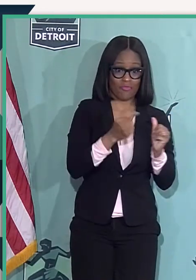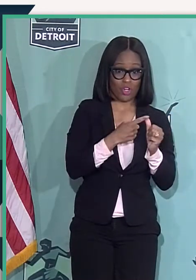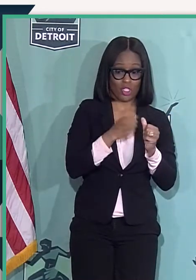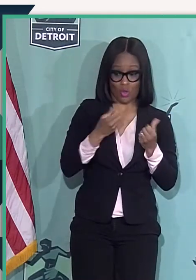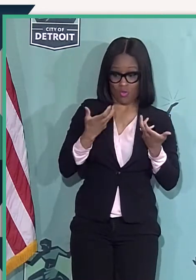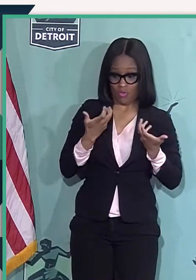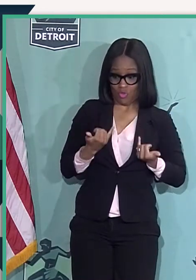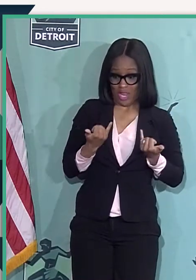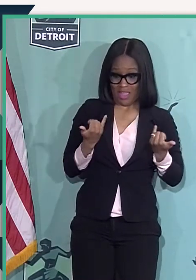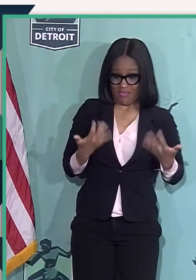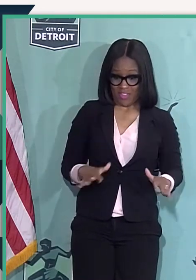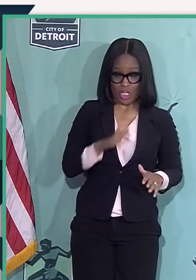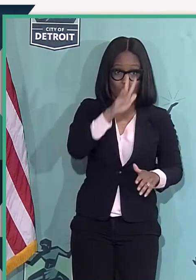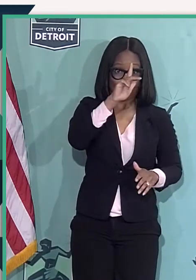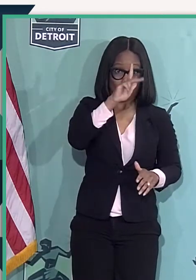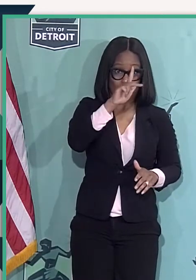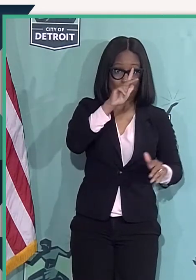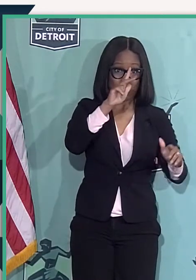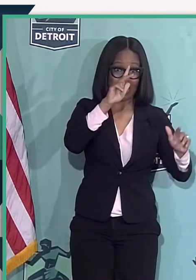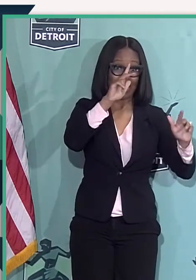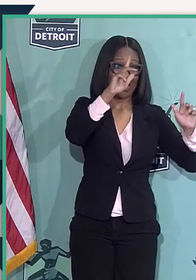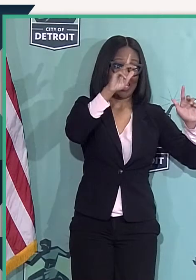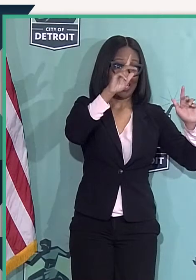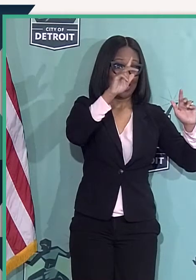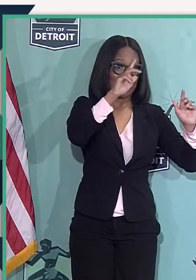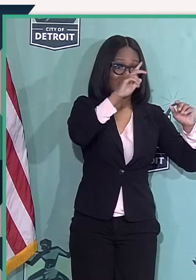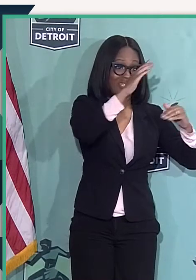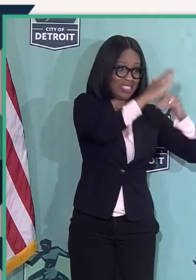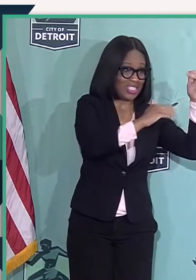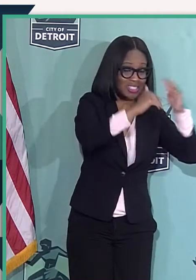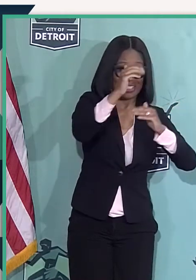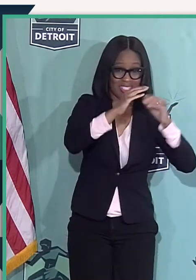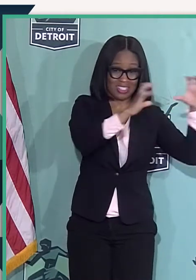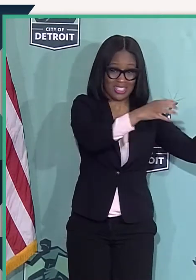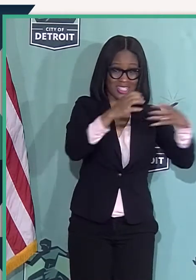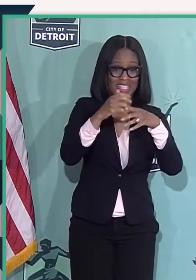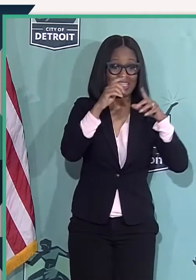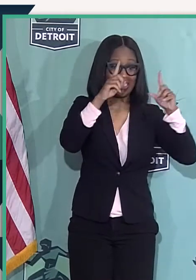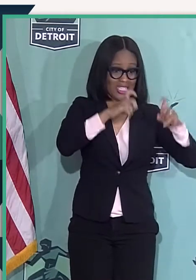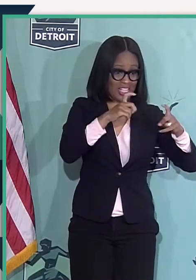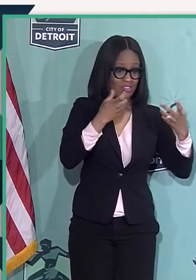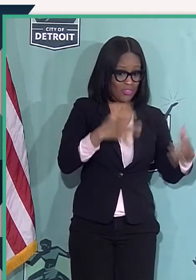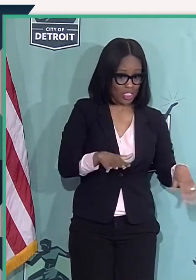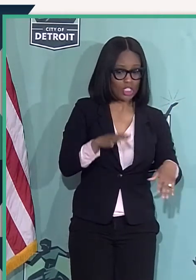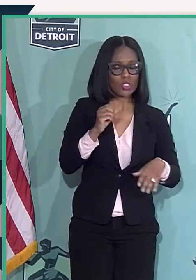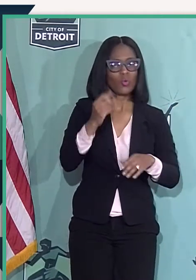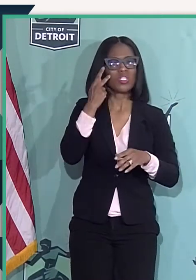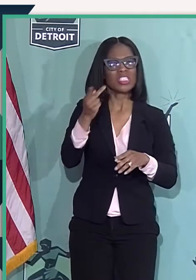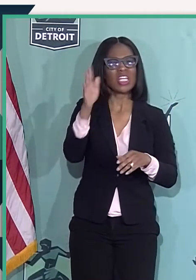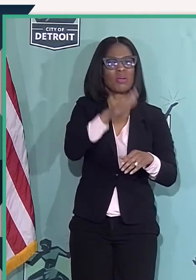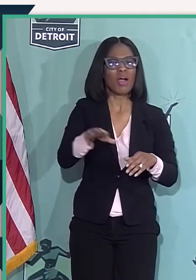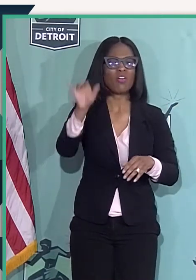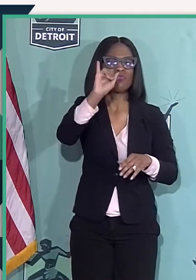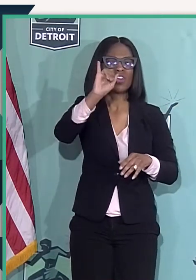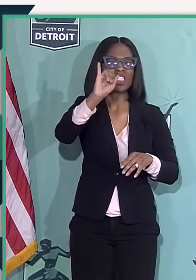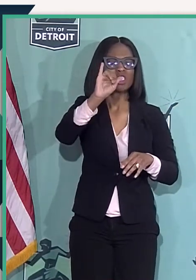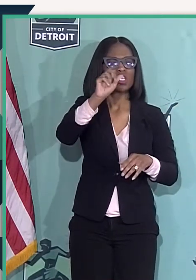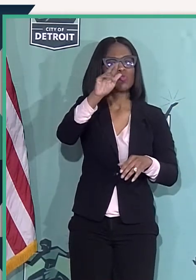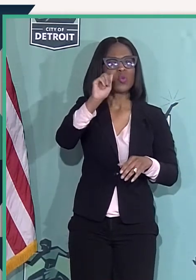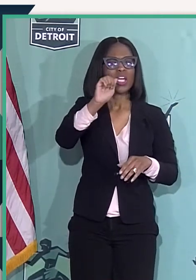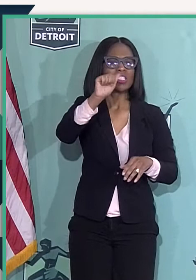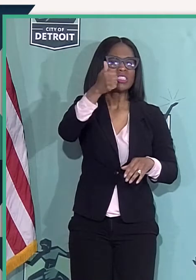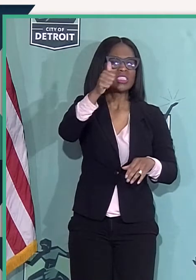testing at 23 sites, and as I mentioned yesterday, we are seeing an infection rate of around 10%. We plan